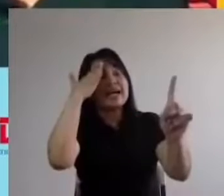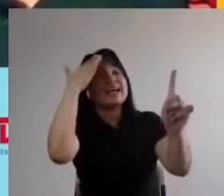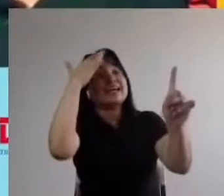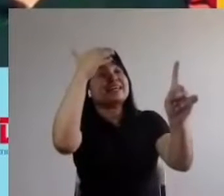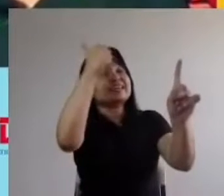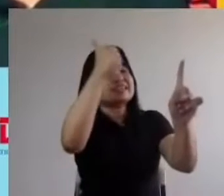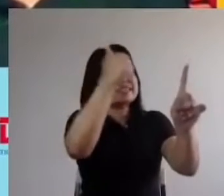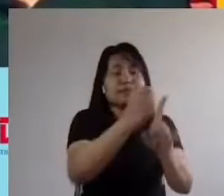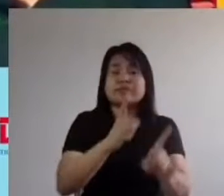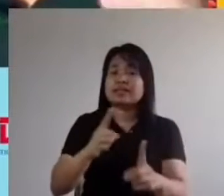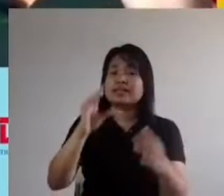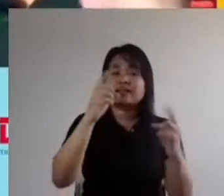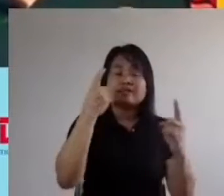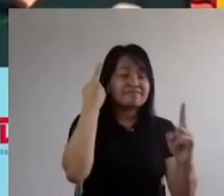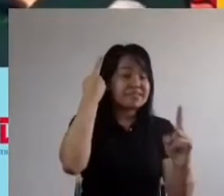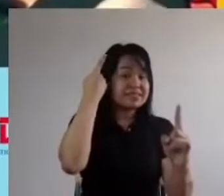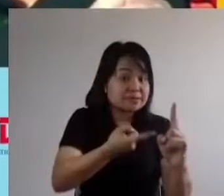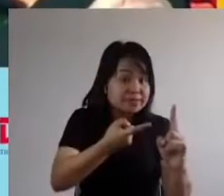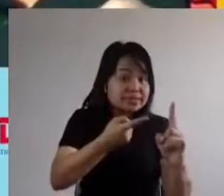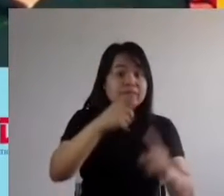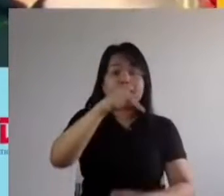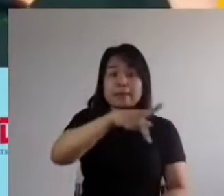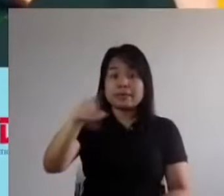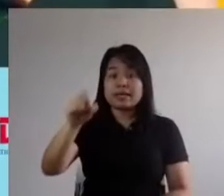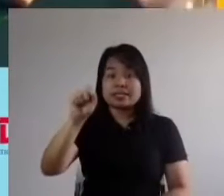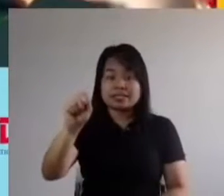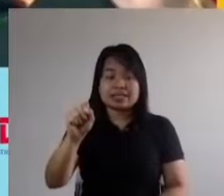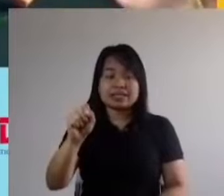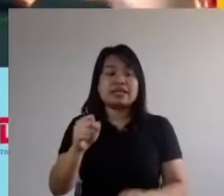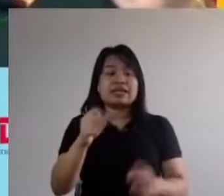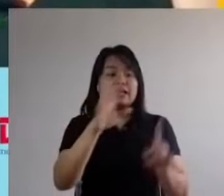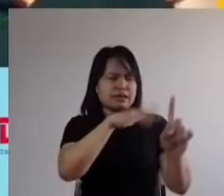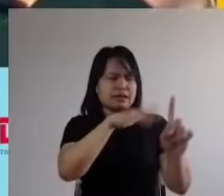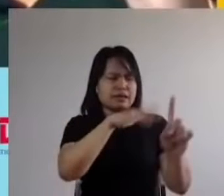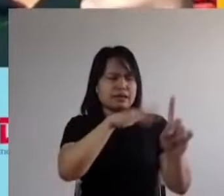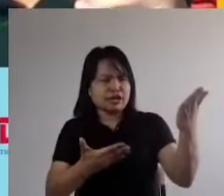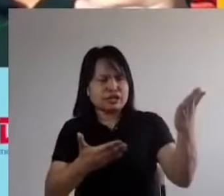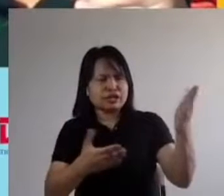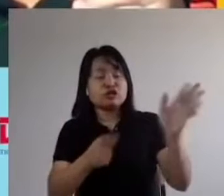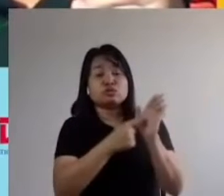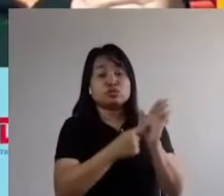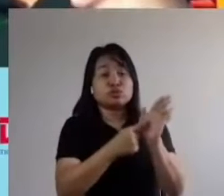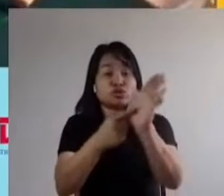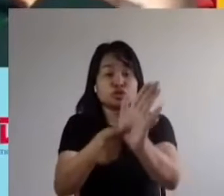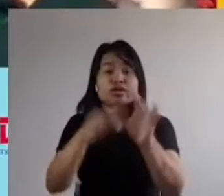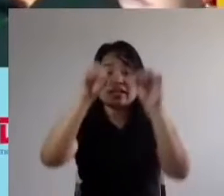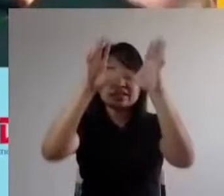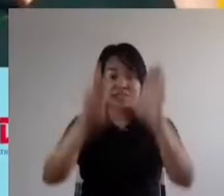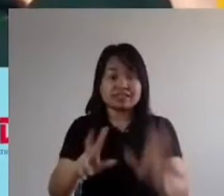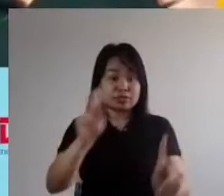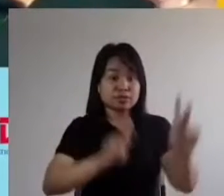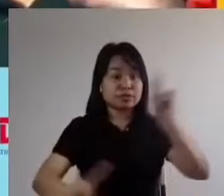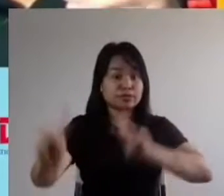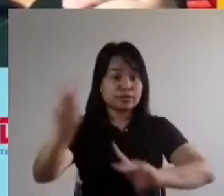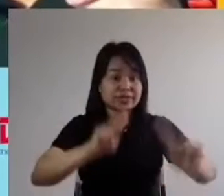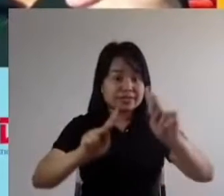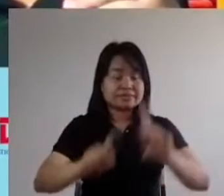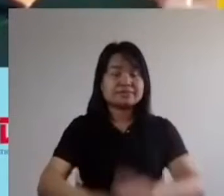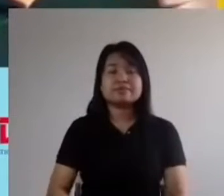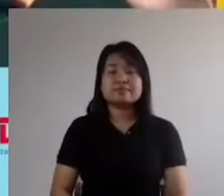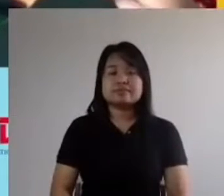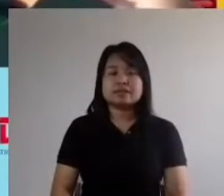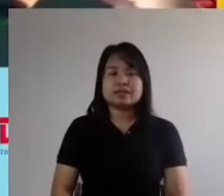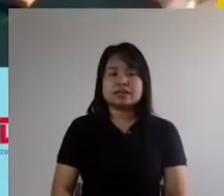PPST indicators demonstrated in teacher's performance. And it will be